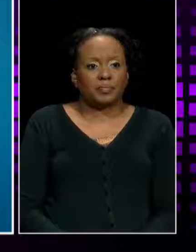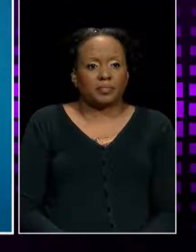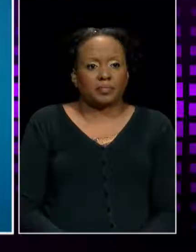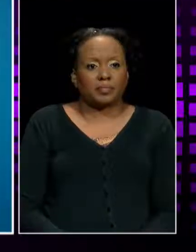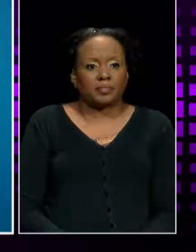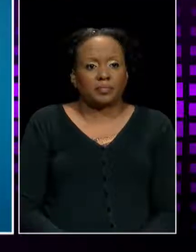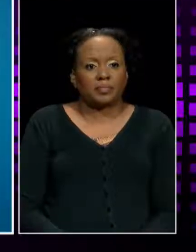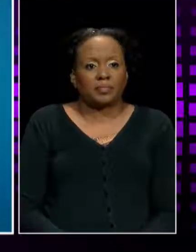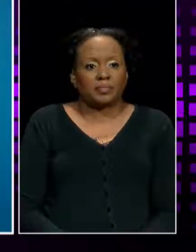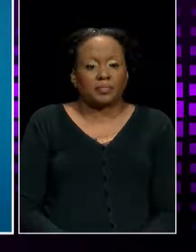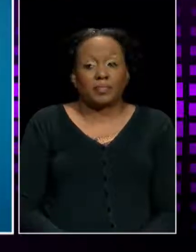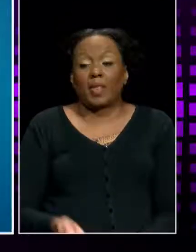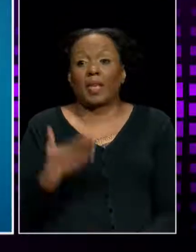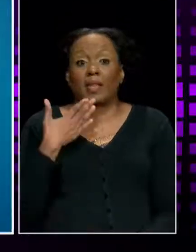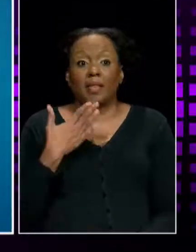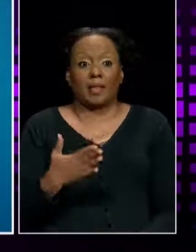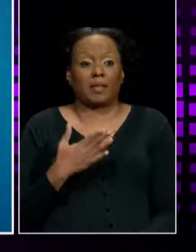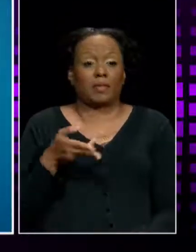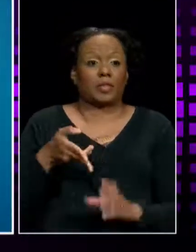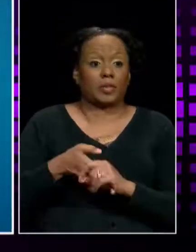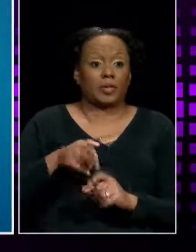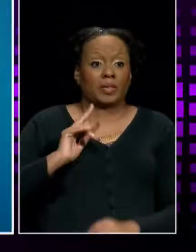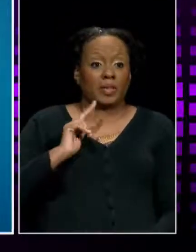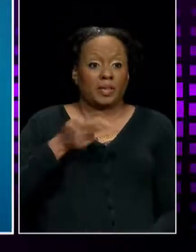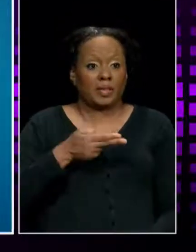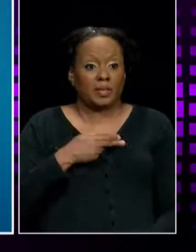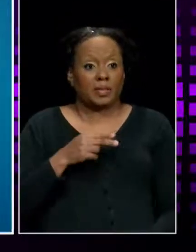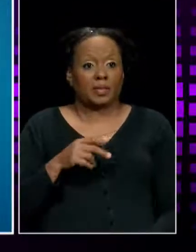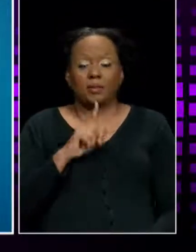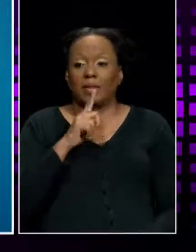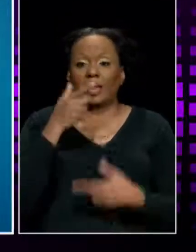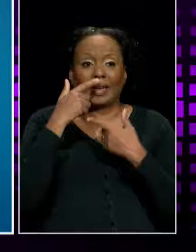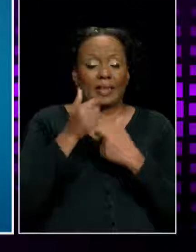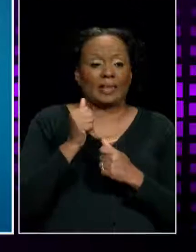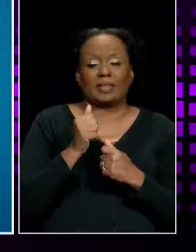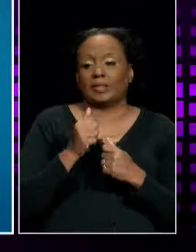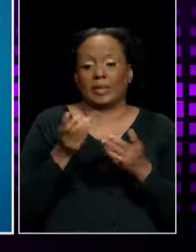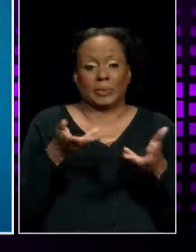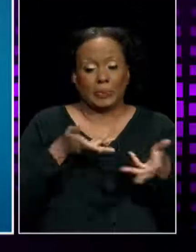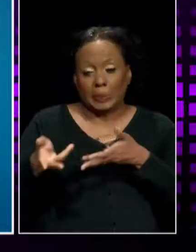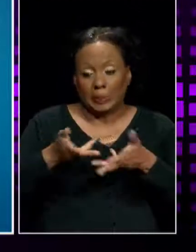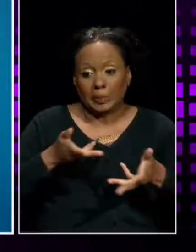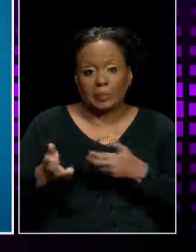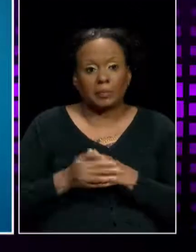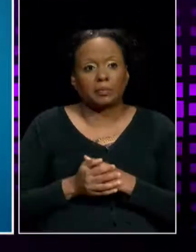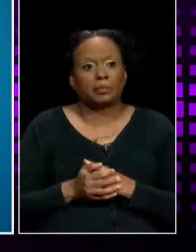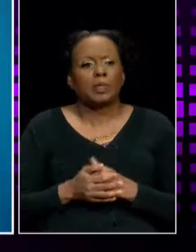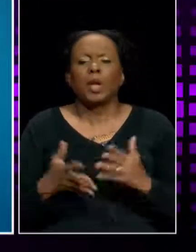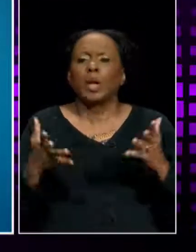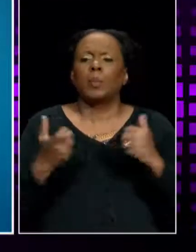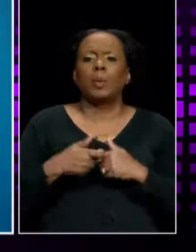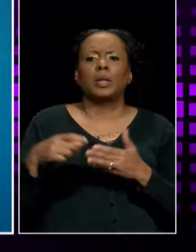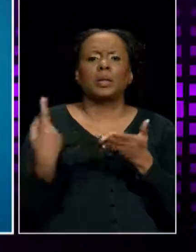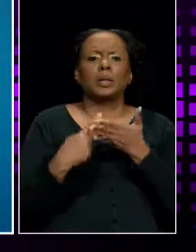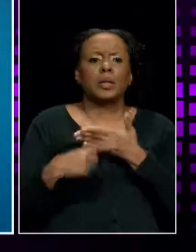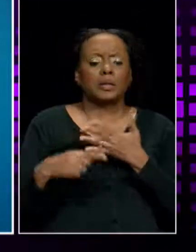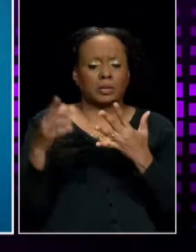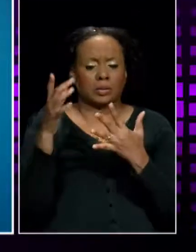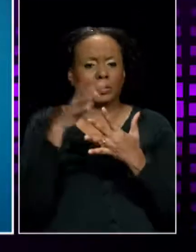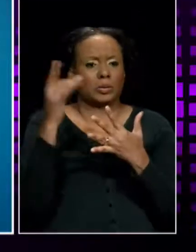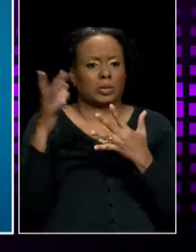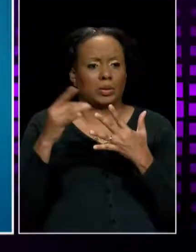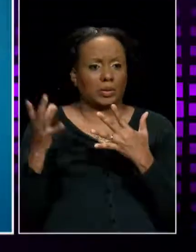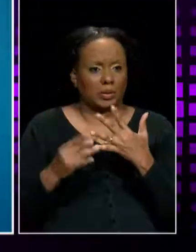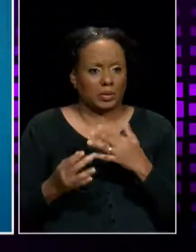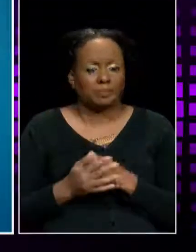joining us again. And as I said, we're starting this conversation in a very interesting place. We're looking at choices. Oftentimes we talk